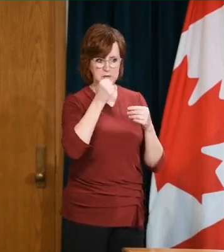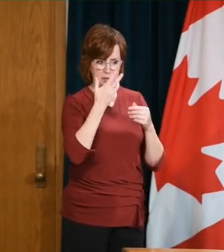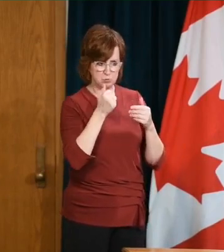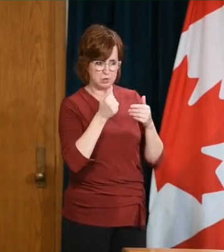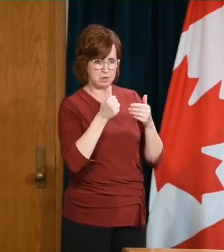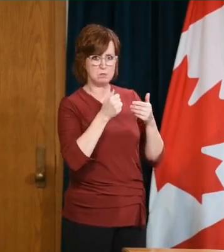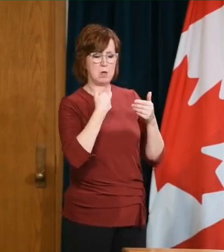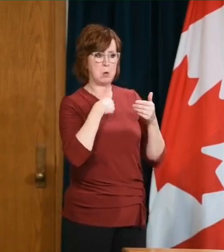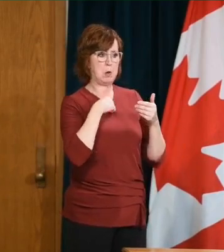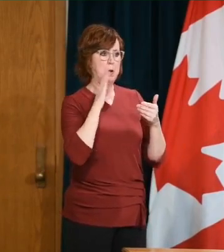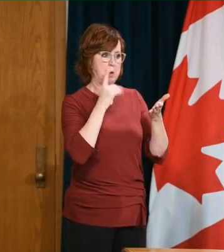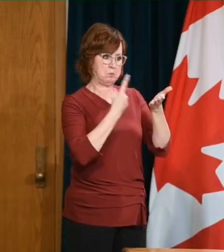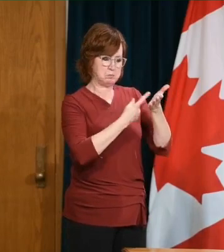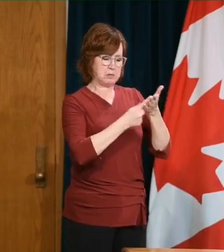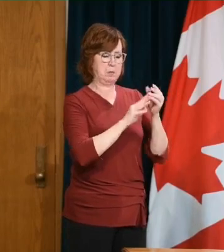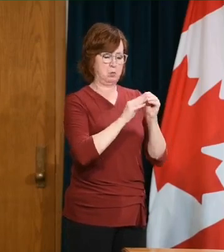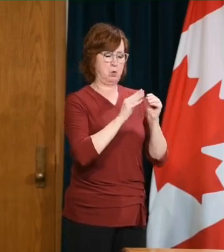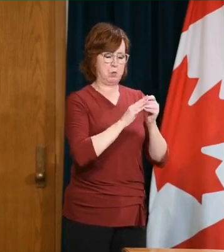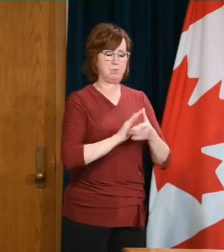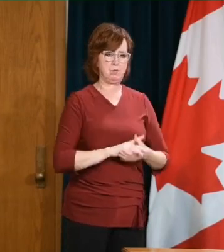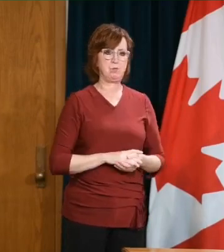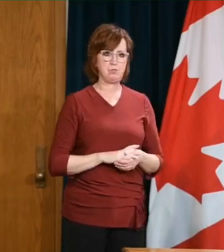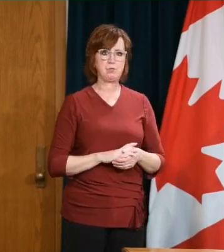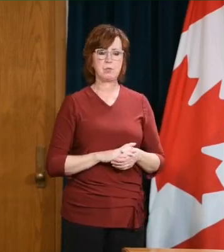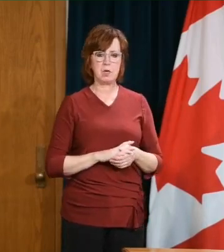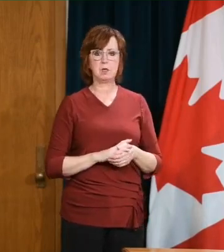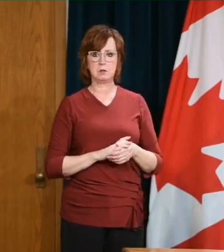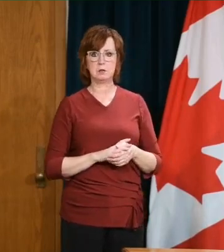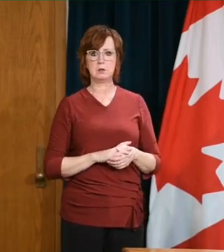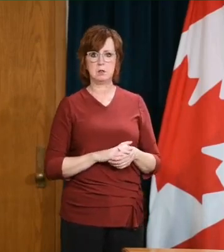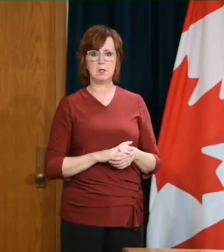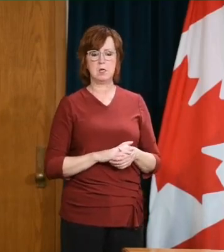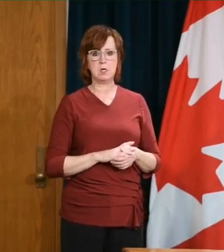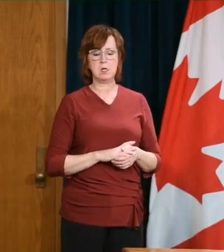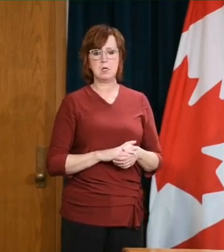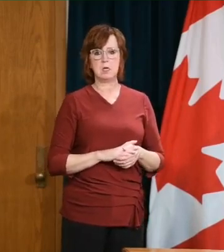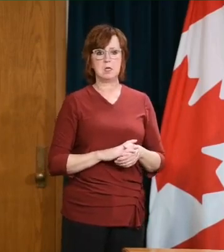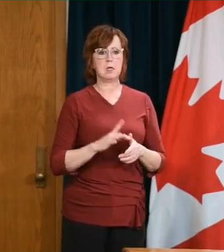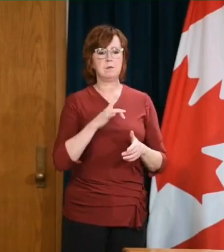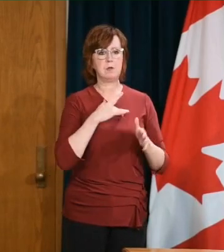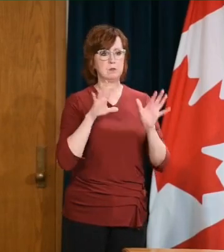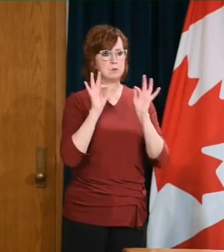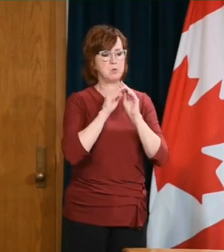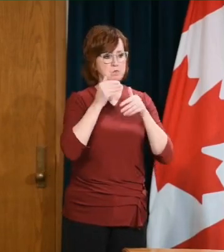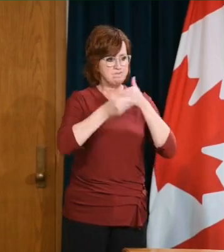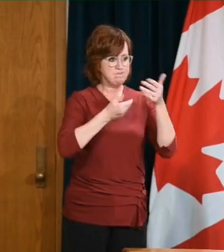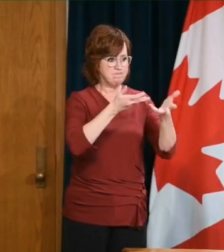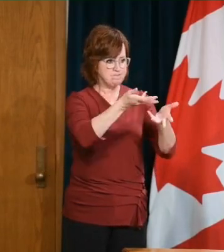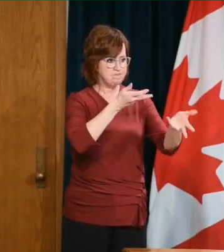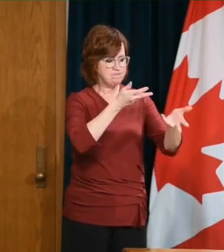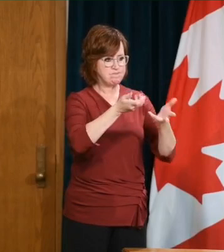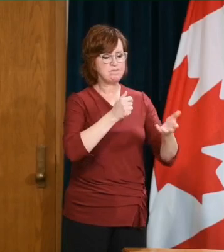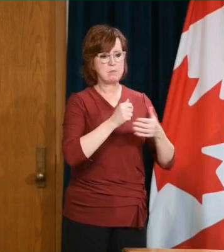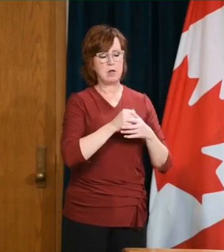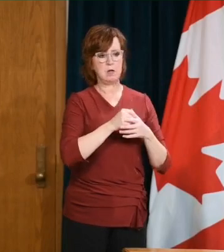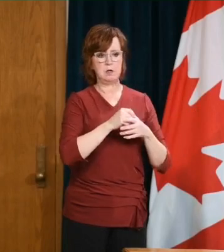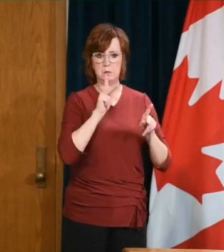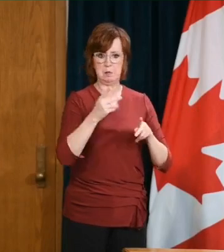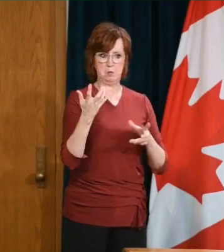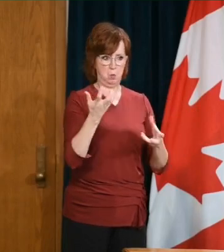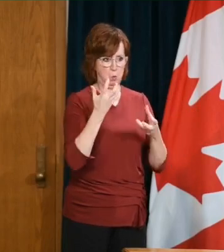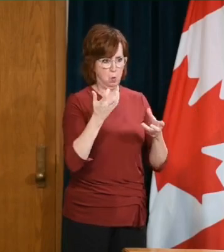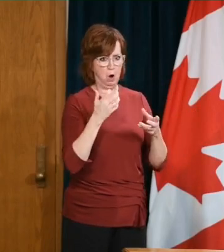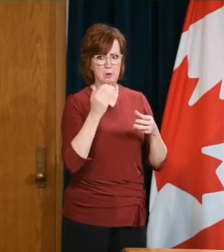Authority. So continued, as I said, to be a conversation in progress, understanding that the people of the province have asked for this, and